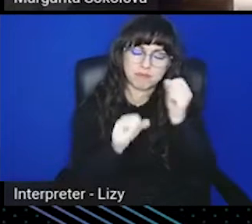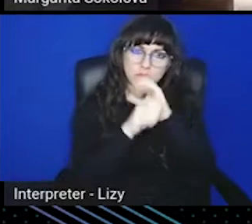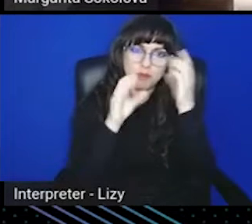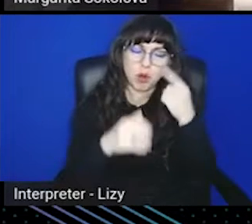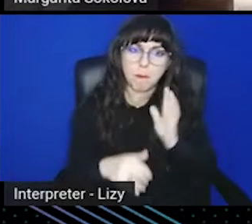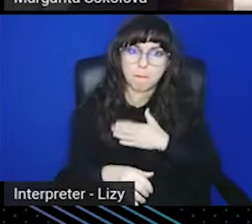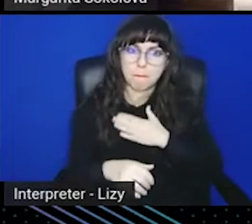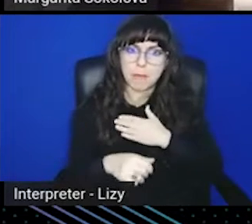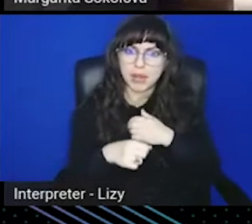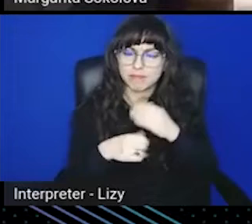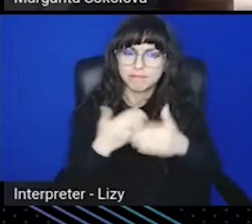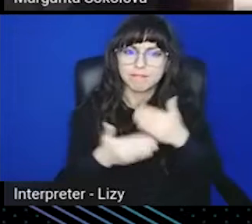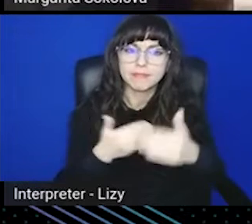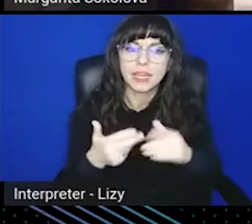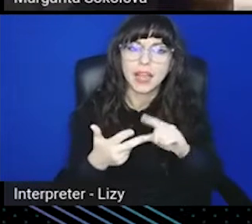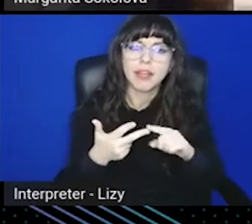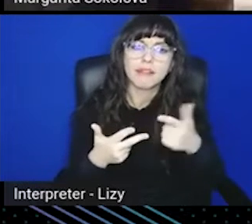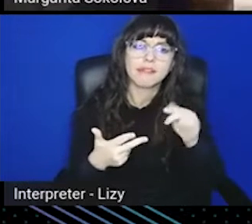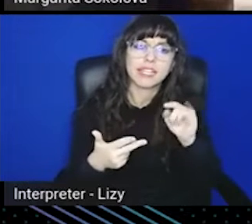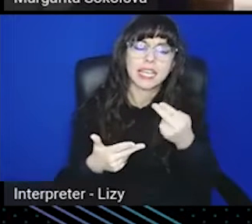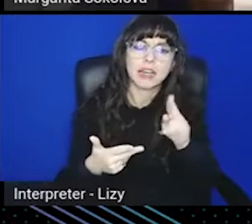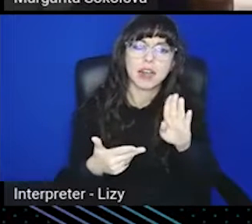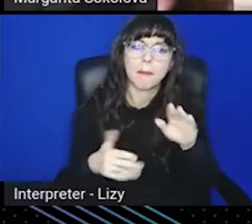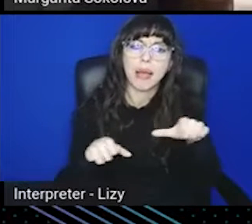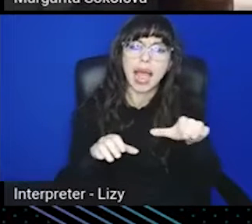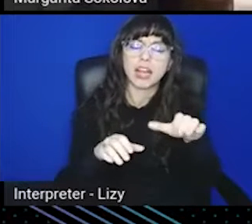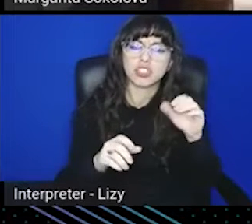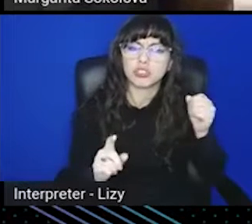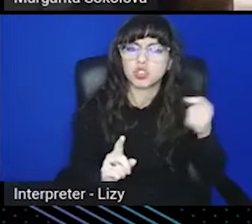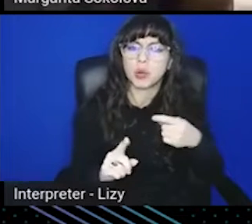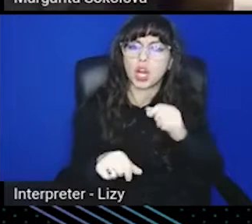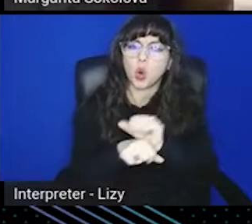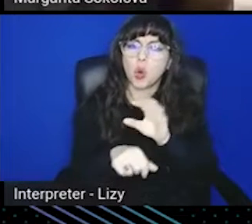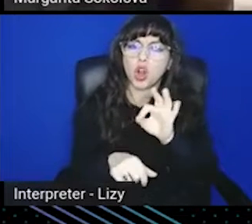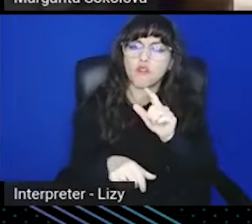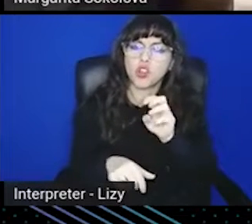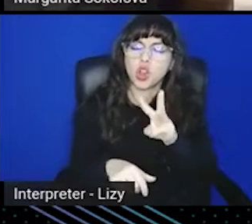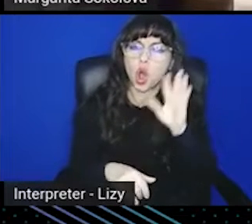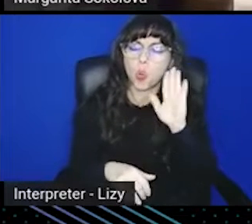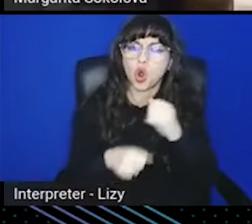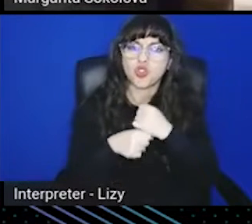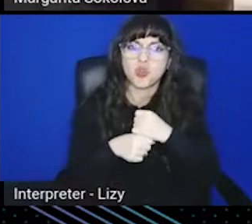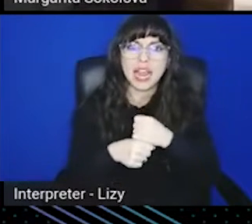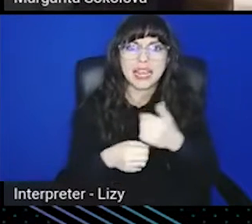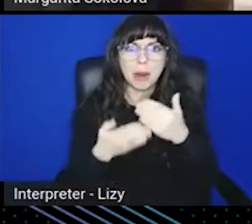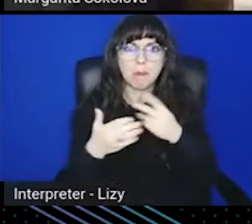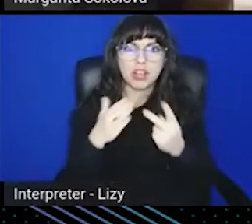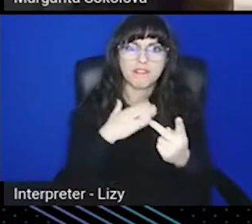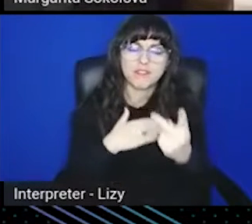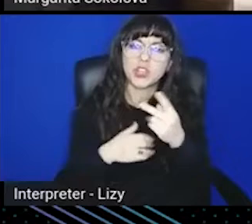configure GitHub Actions to trigger the workflow that will create these preview environments off of every pull request.